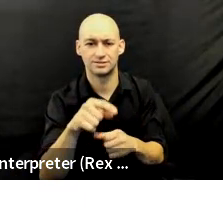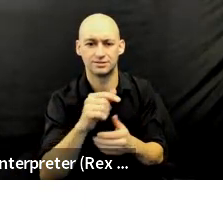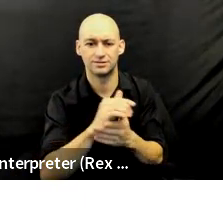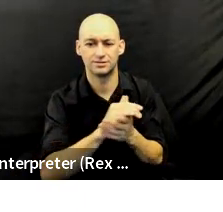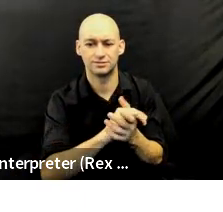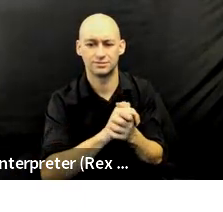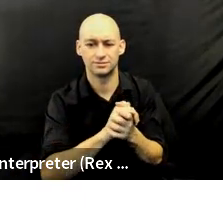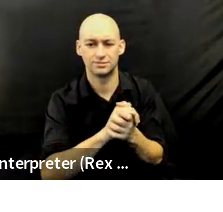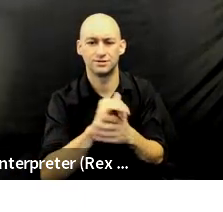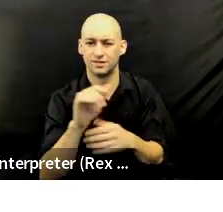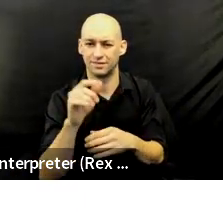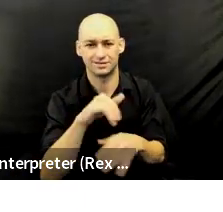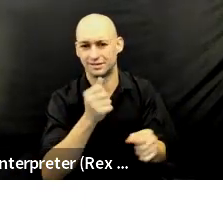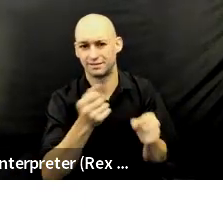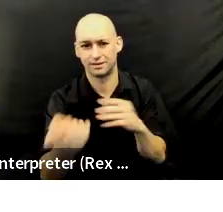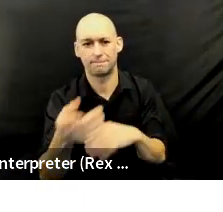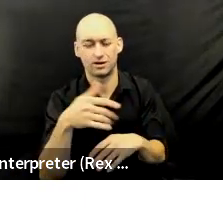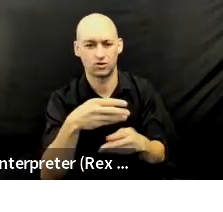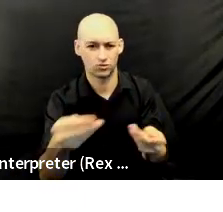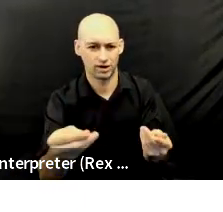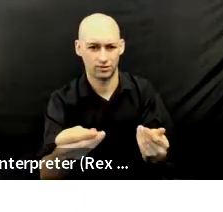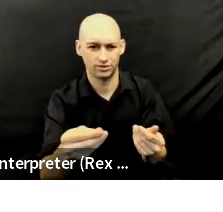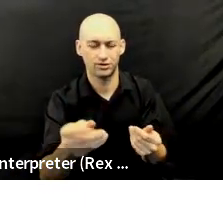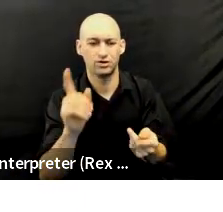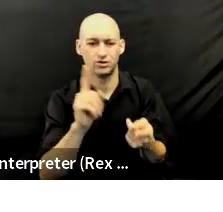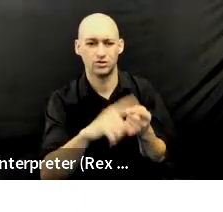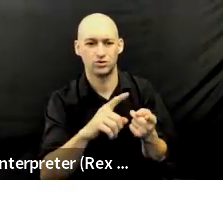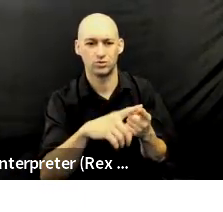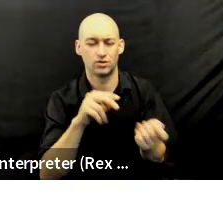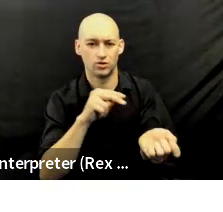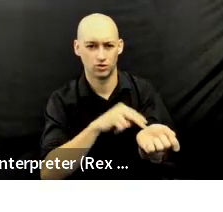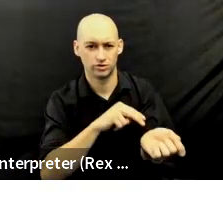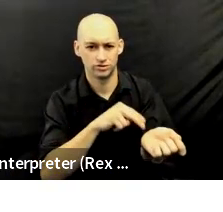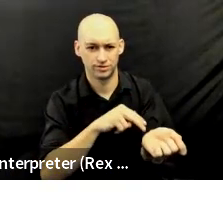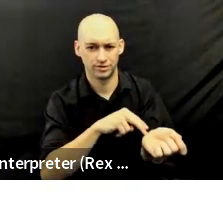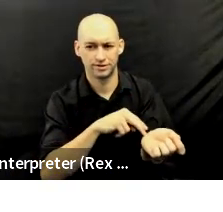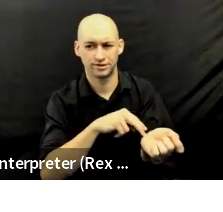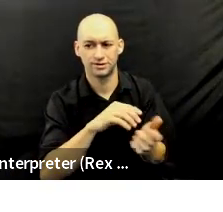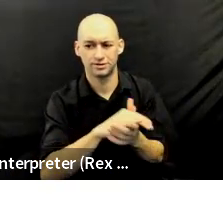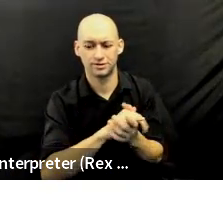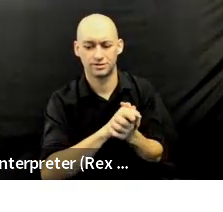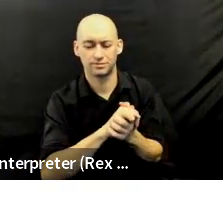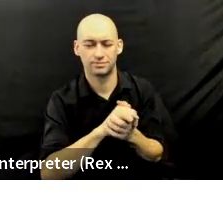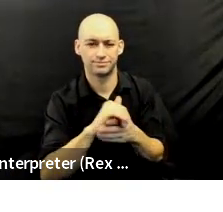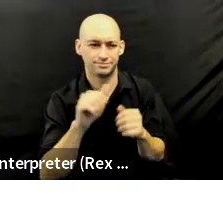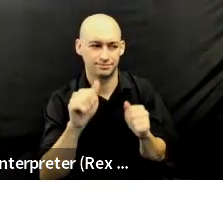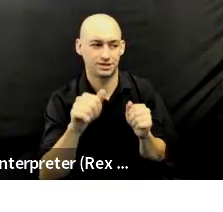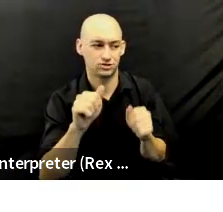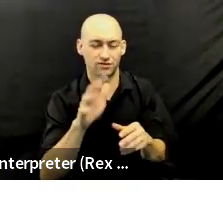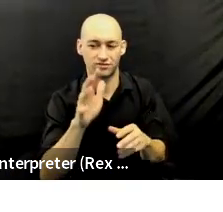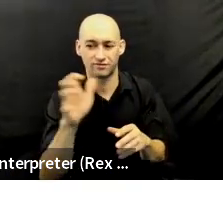almost a dumping ground into a nursery that's going to have potentially 500